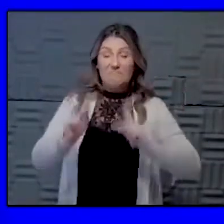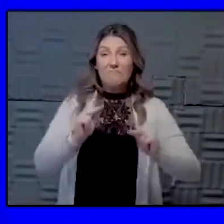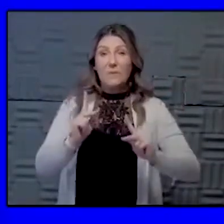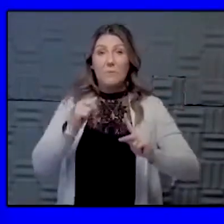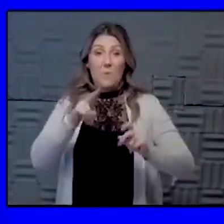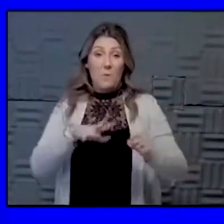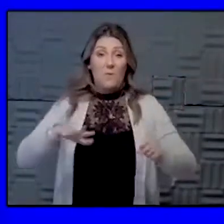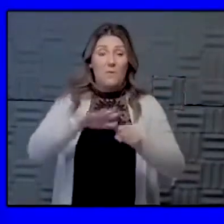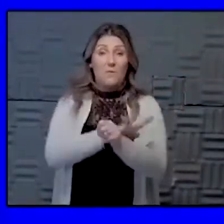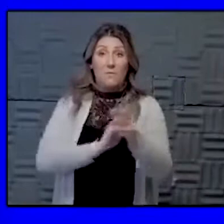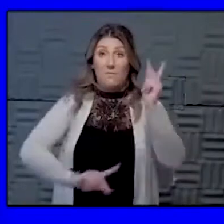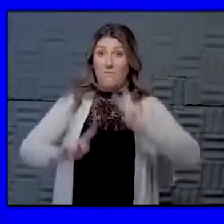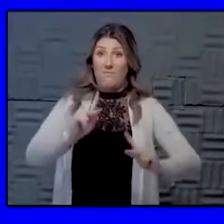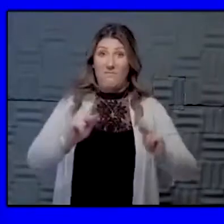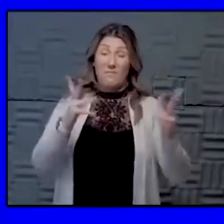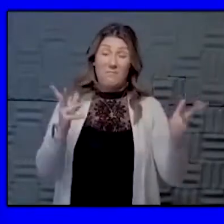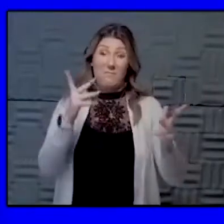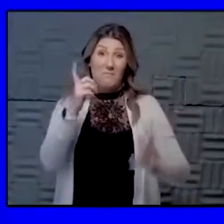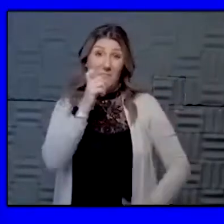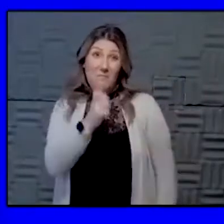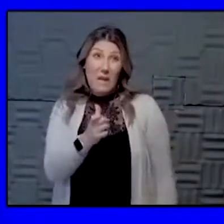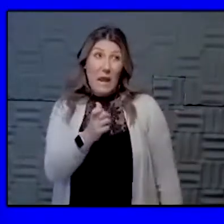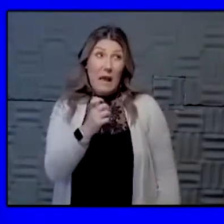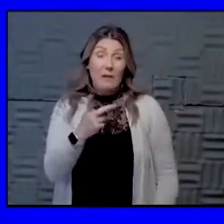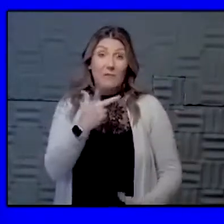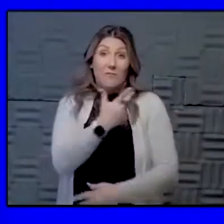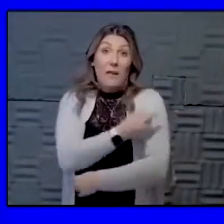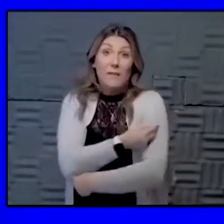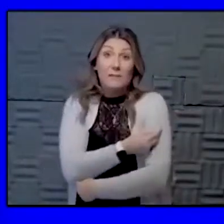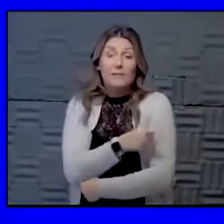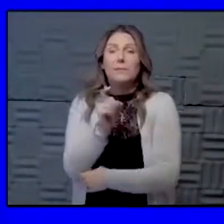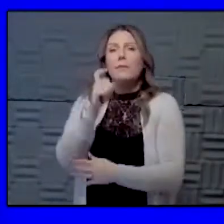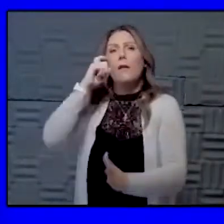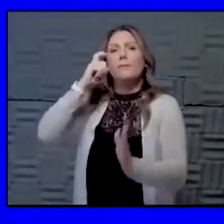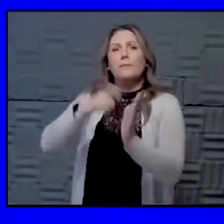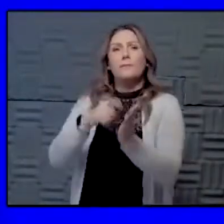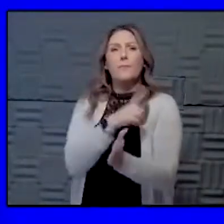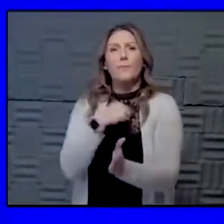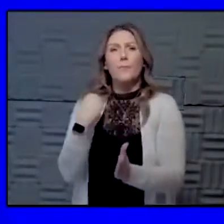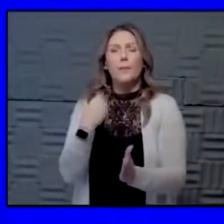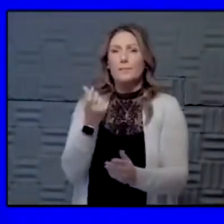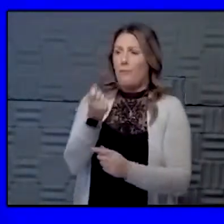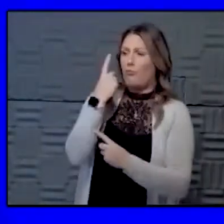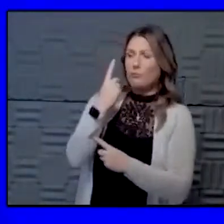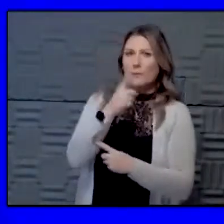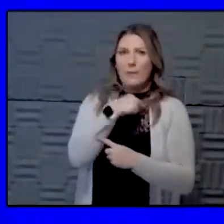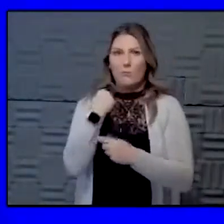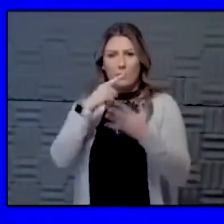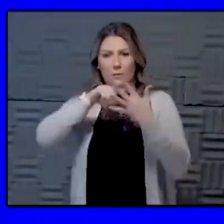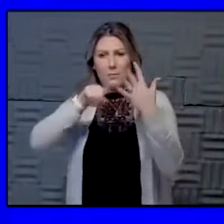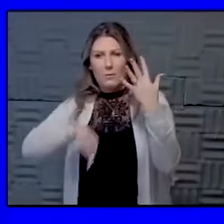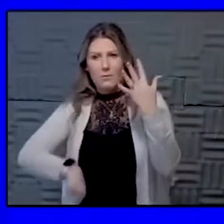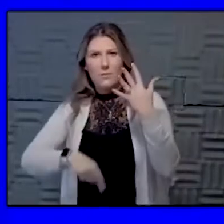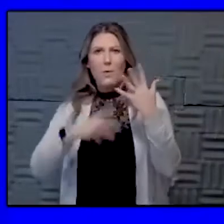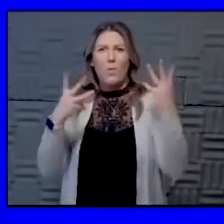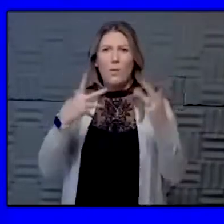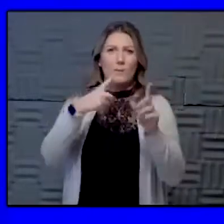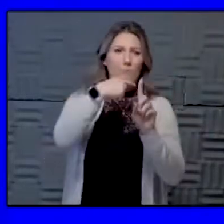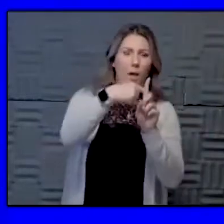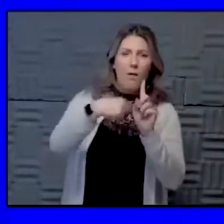of the public may not be vaccinated. So you have to really identify those risks, understand what those risks are, and the benefit to those